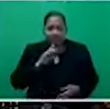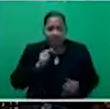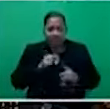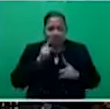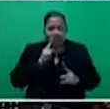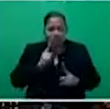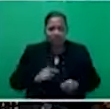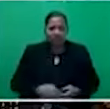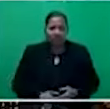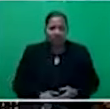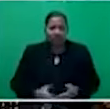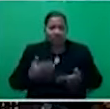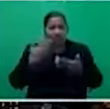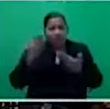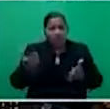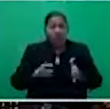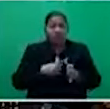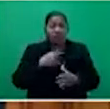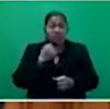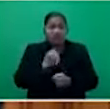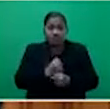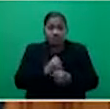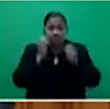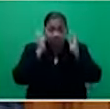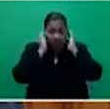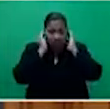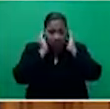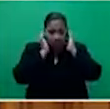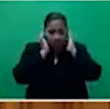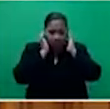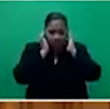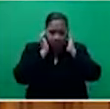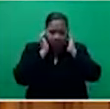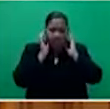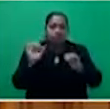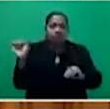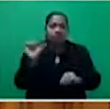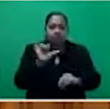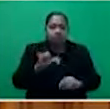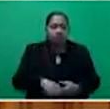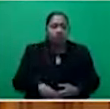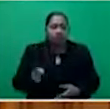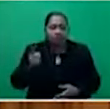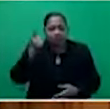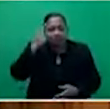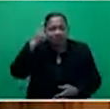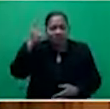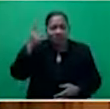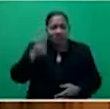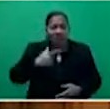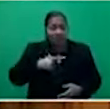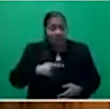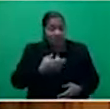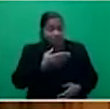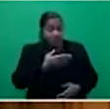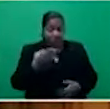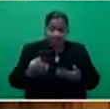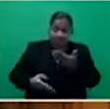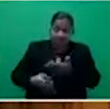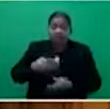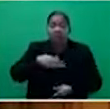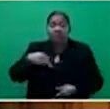Speaker, the Honourable Attorney General, should have some sense, because he is the Minister for Election, he